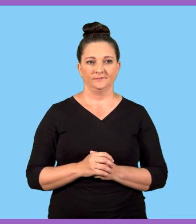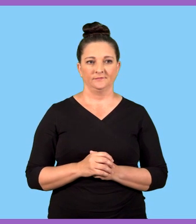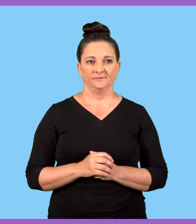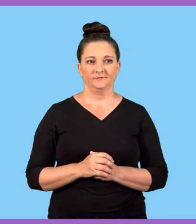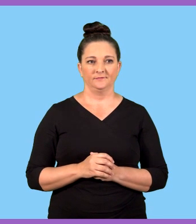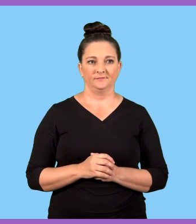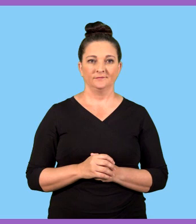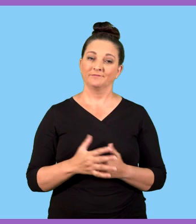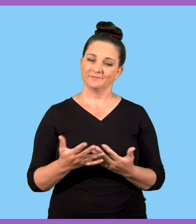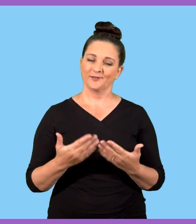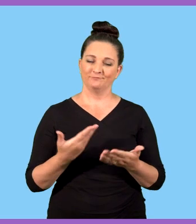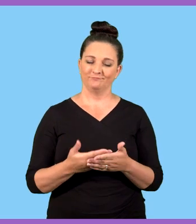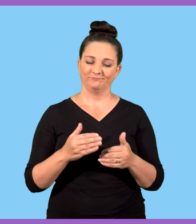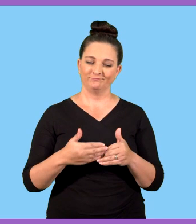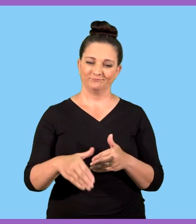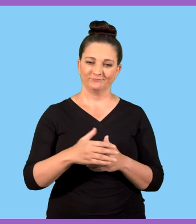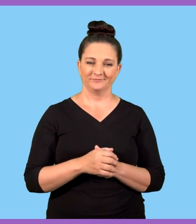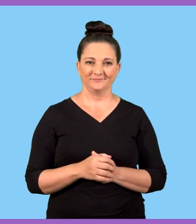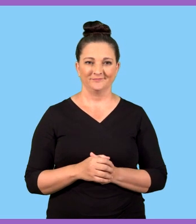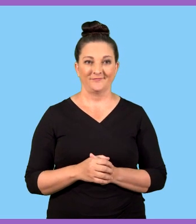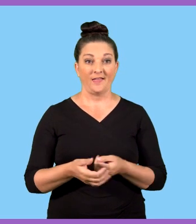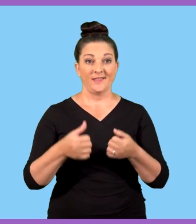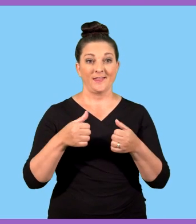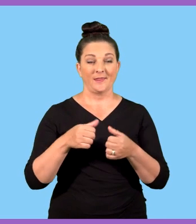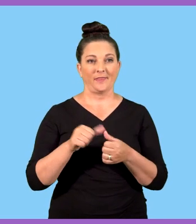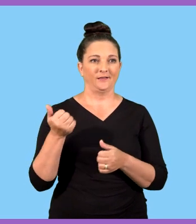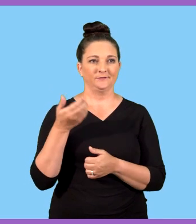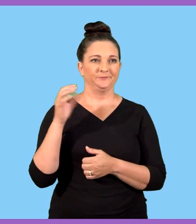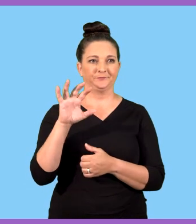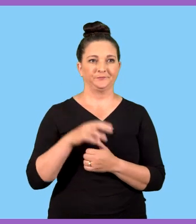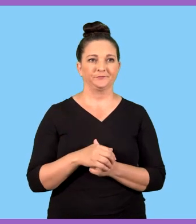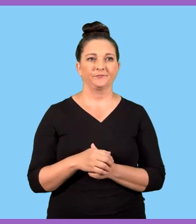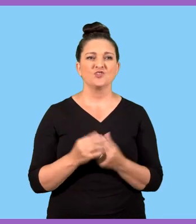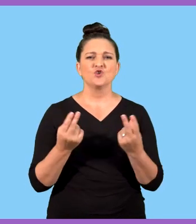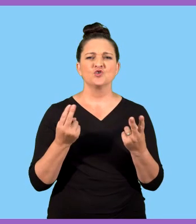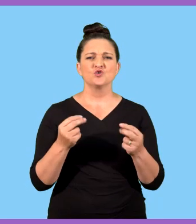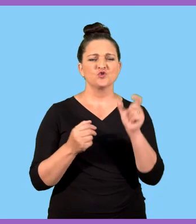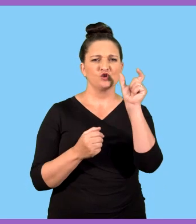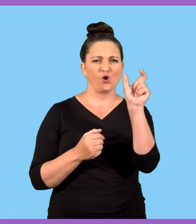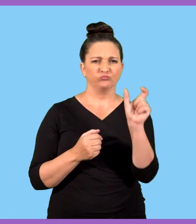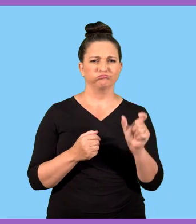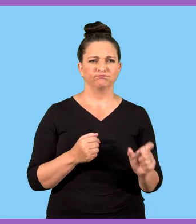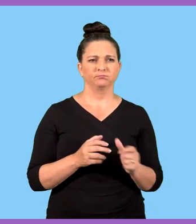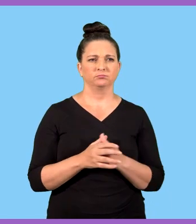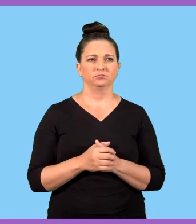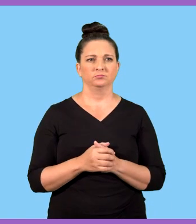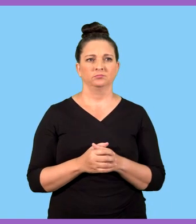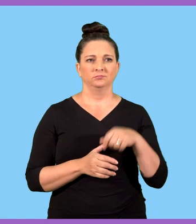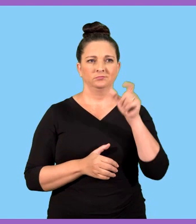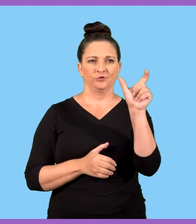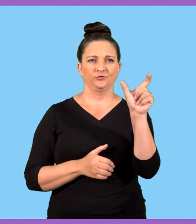All right, there we go. Let's carry on. Let's look at the next one. New words and language that we will discuss.